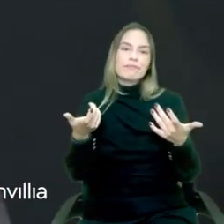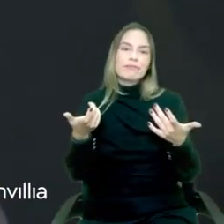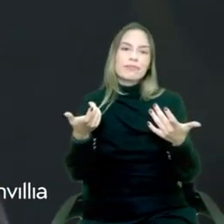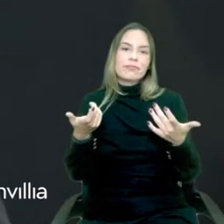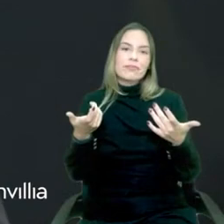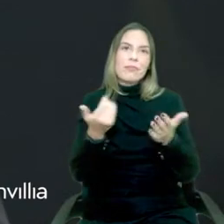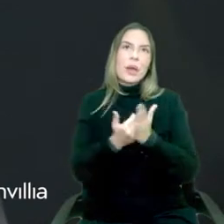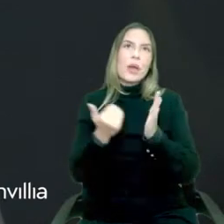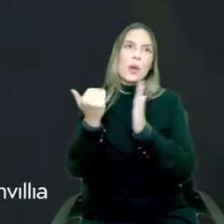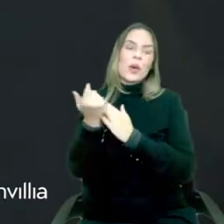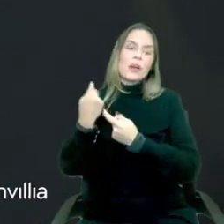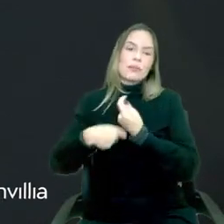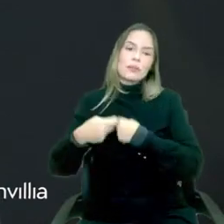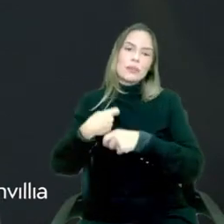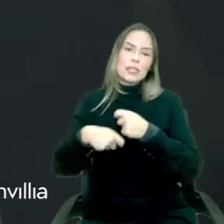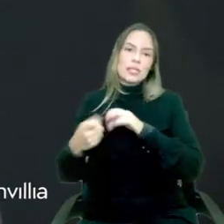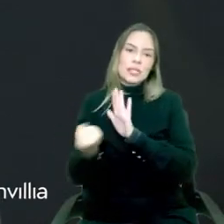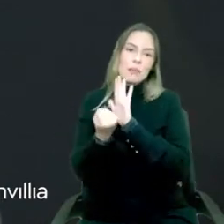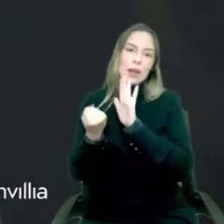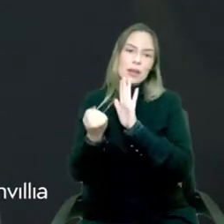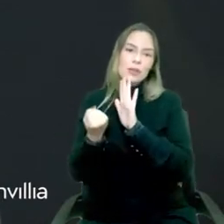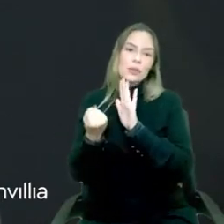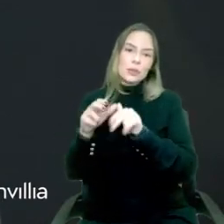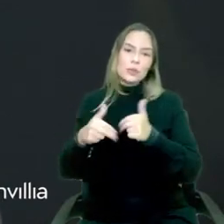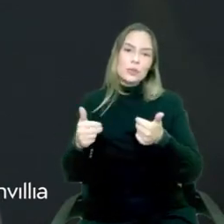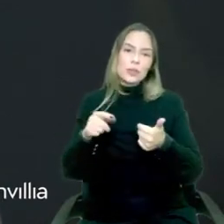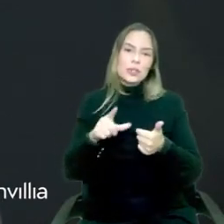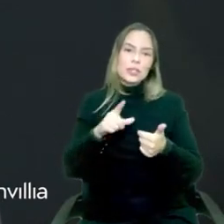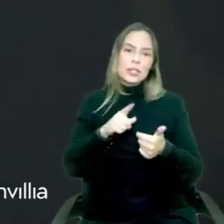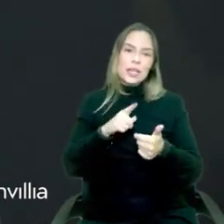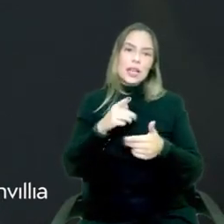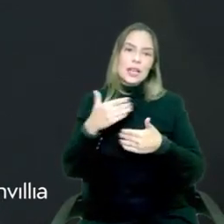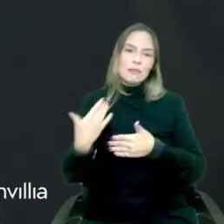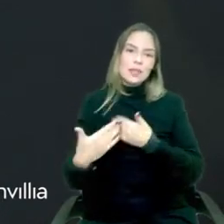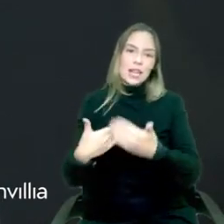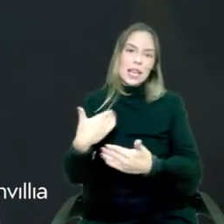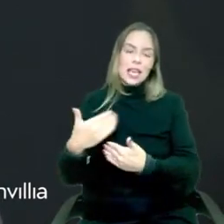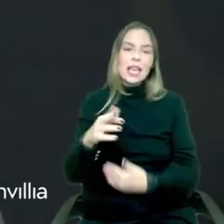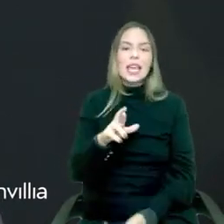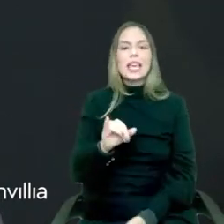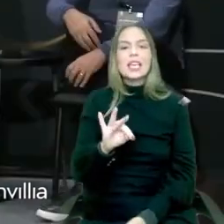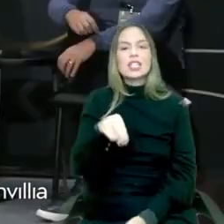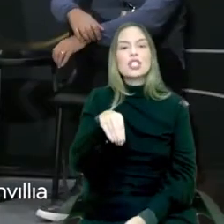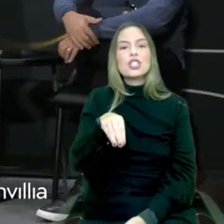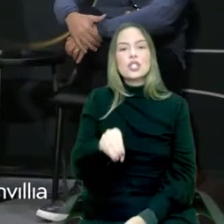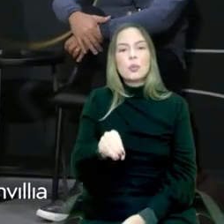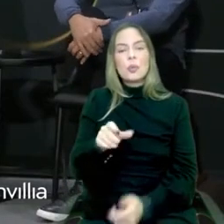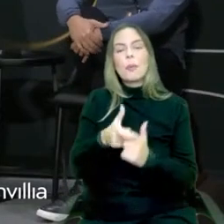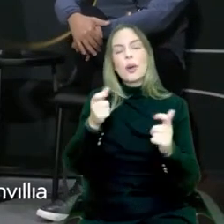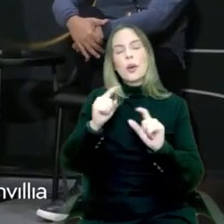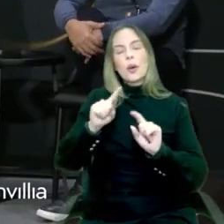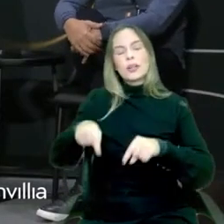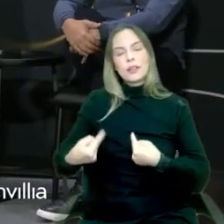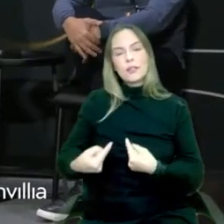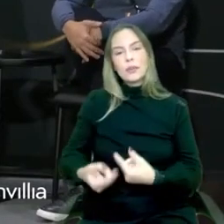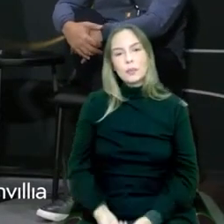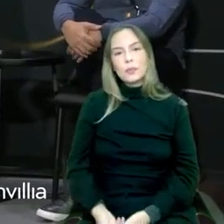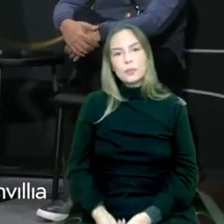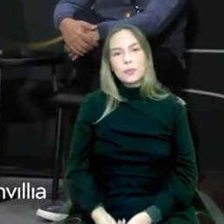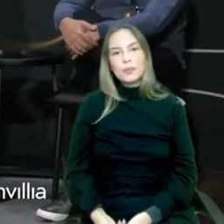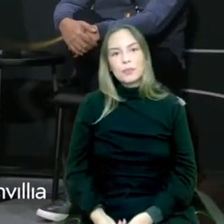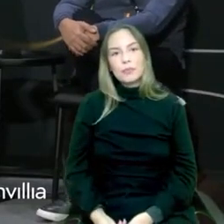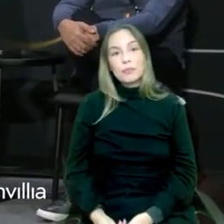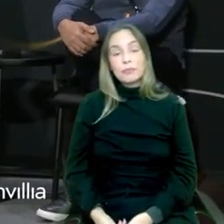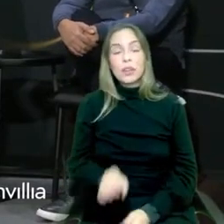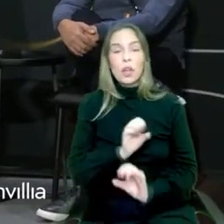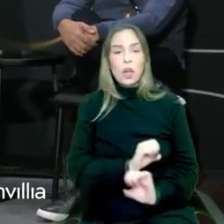aren't used to moving at that pace. That's the biggest challenge at the minute. That's That's great. And I think what you've highlighted is